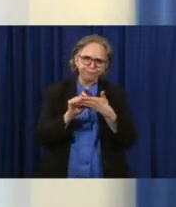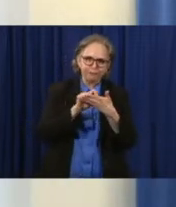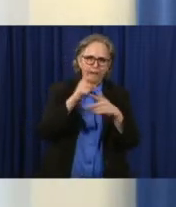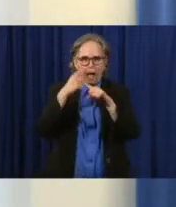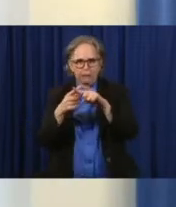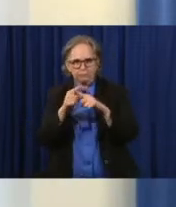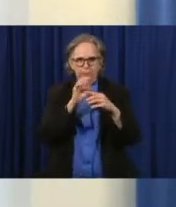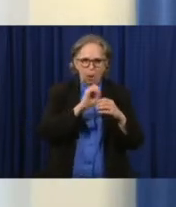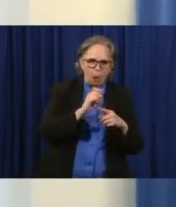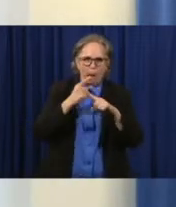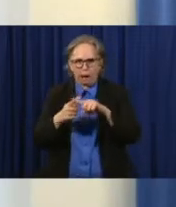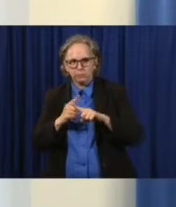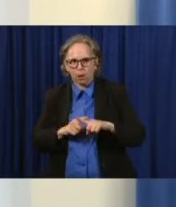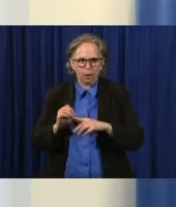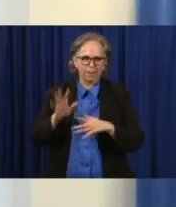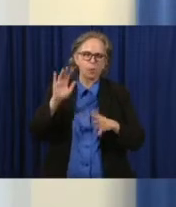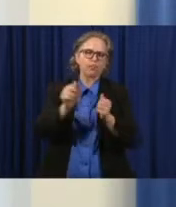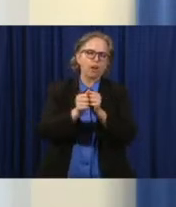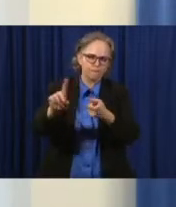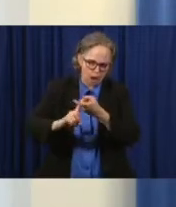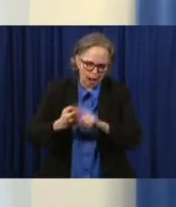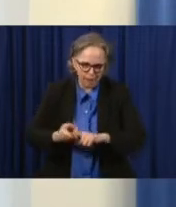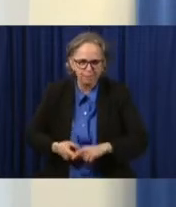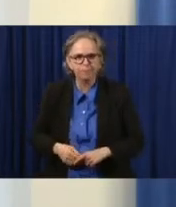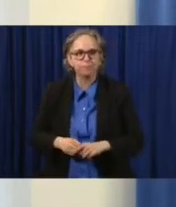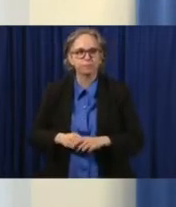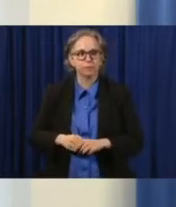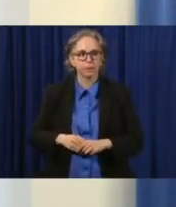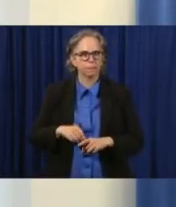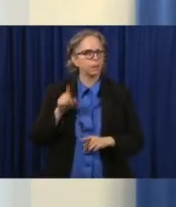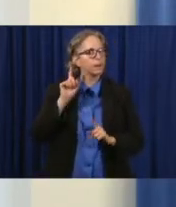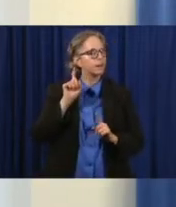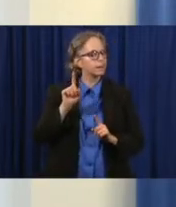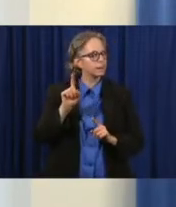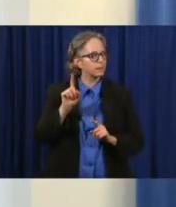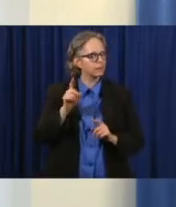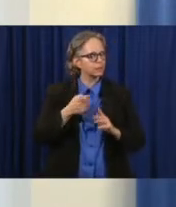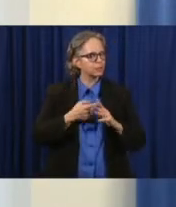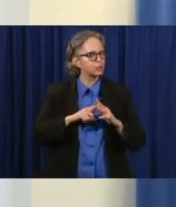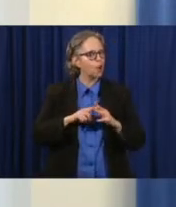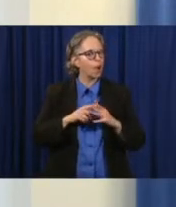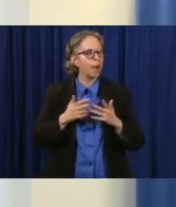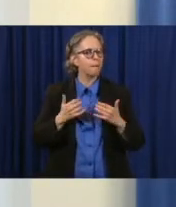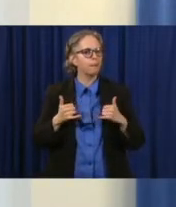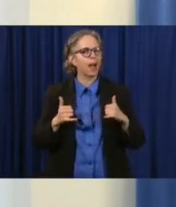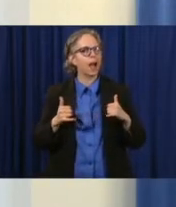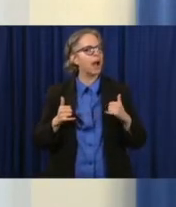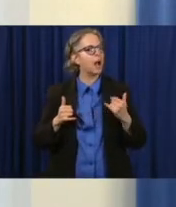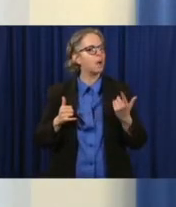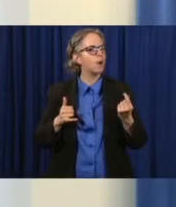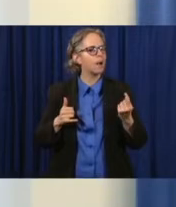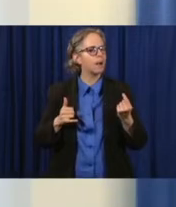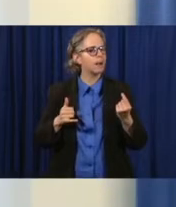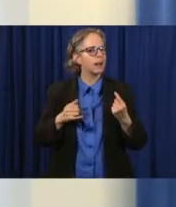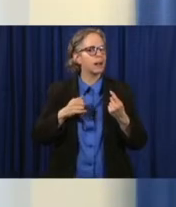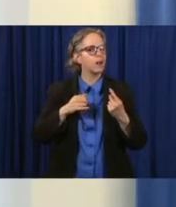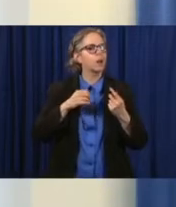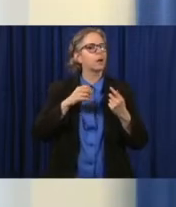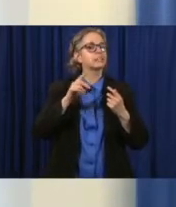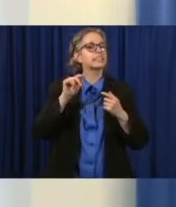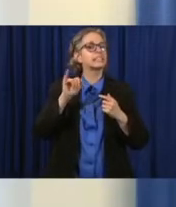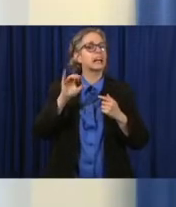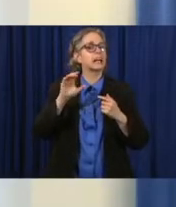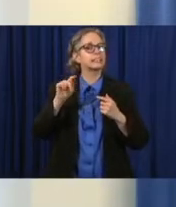tic-tac-toe, her and her friends. But she started playing tic-tac-toe with her mail